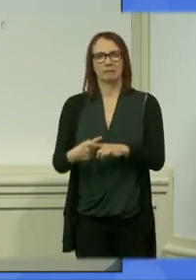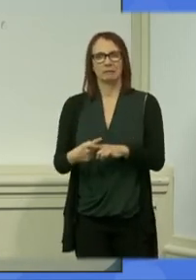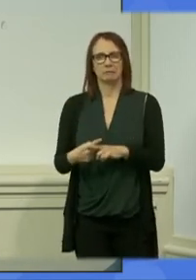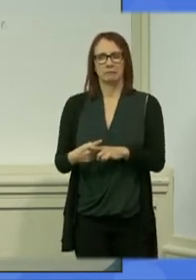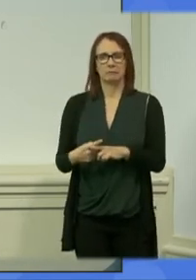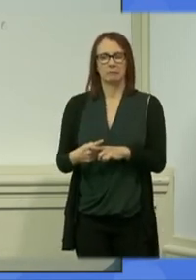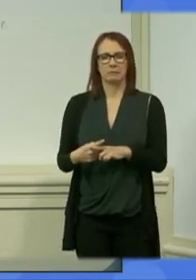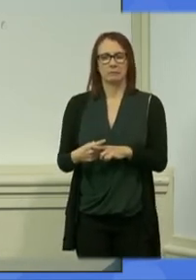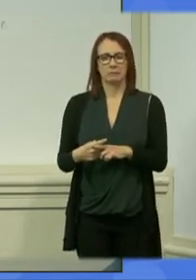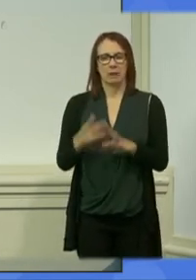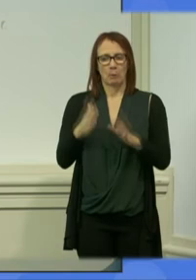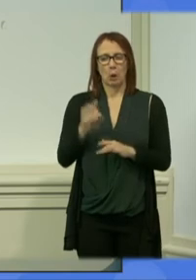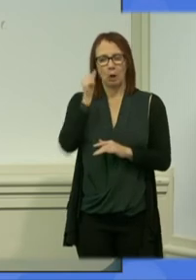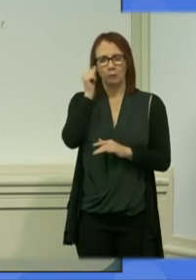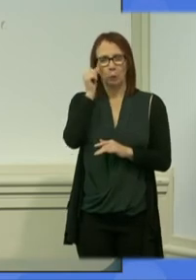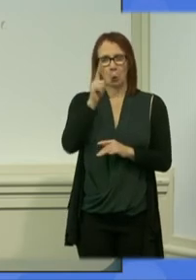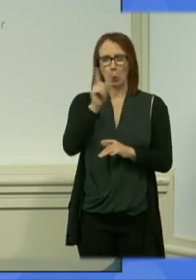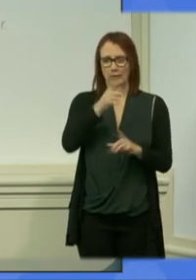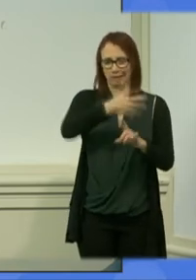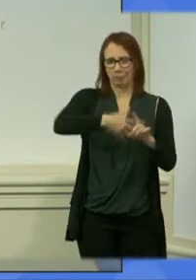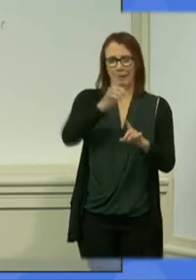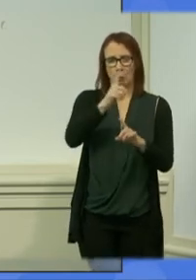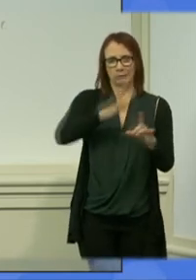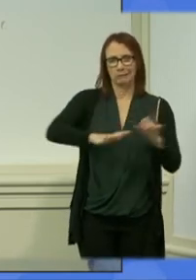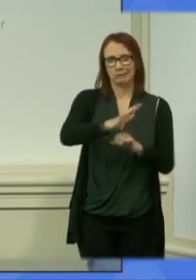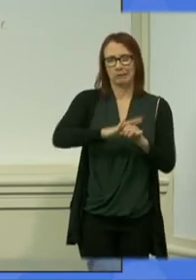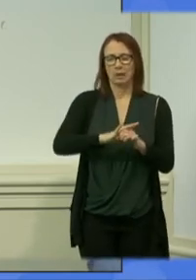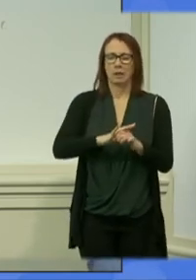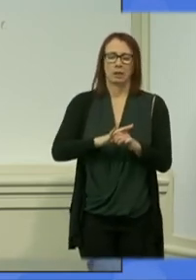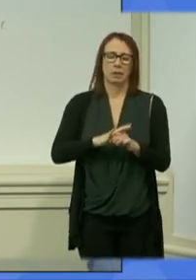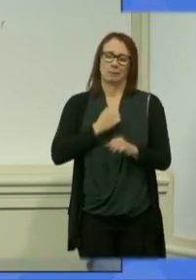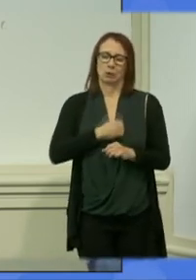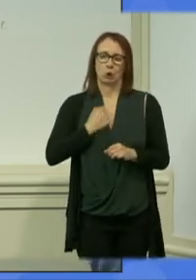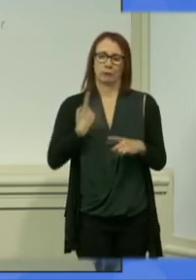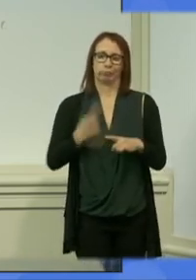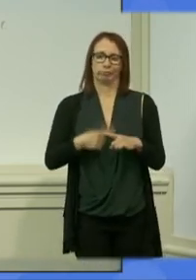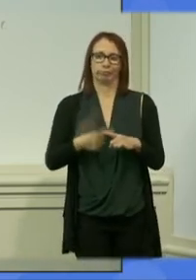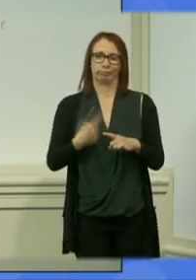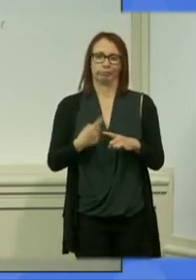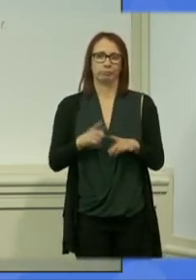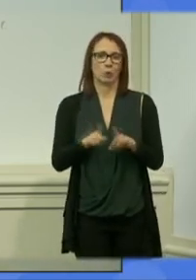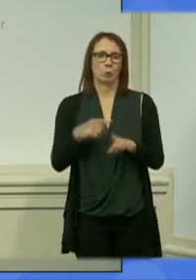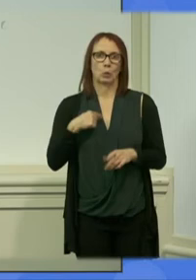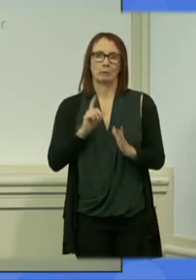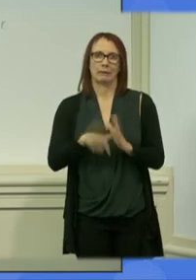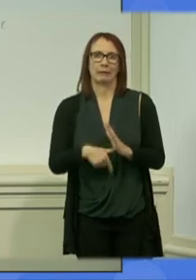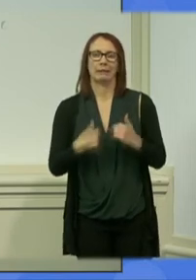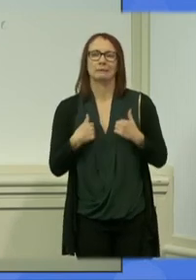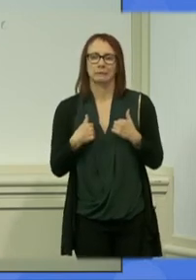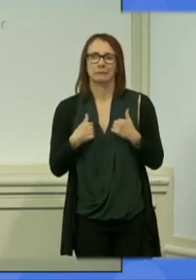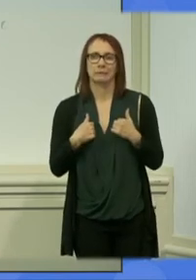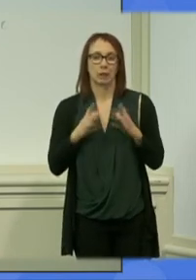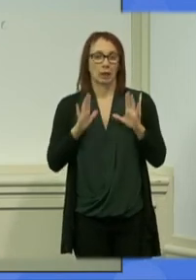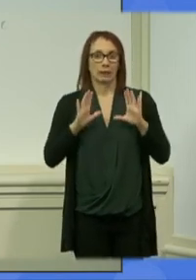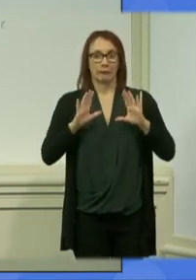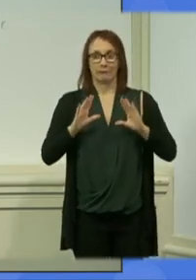of thing. So let me leave you with those as thoughts. I'm sorry it was a bit of a kind of run through. I'll have to apologise for being late as well. And we'll